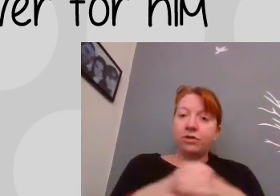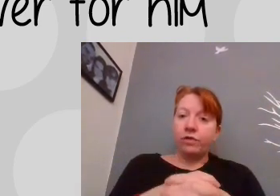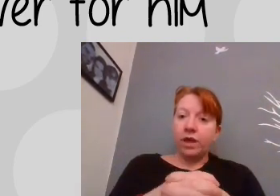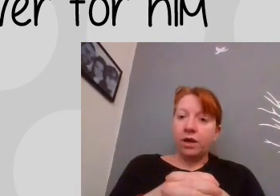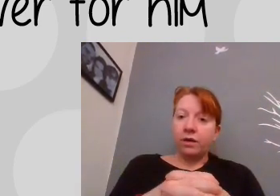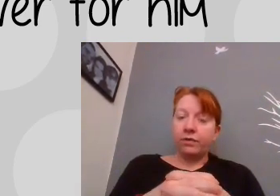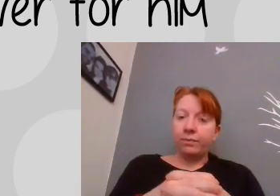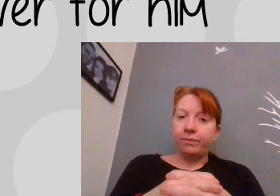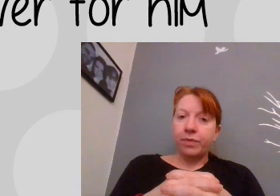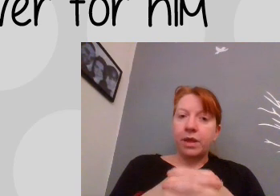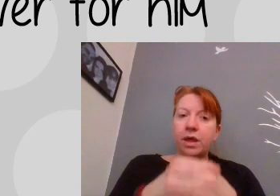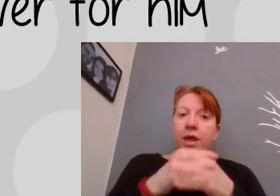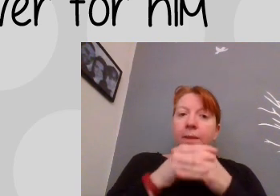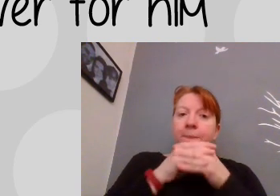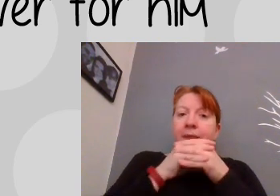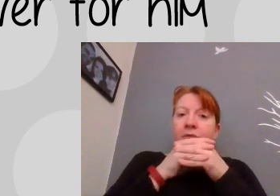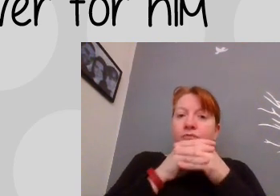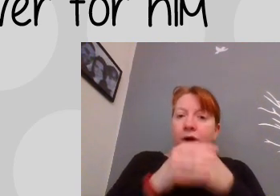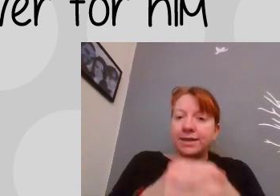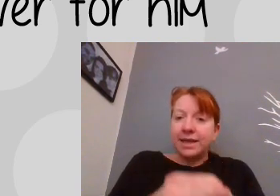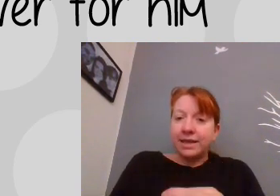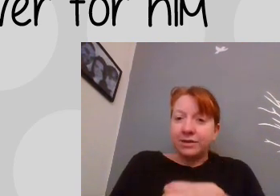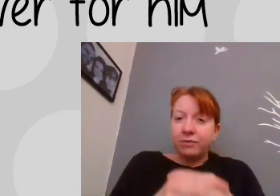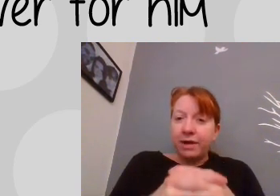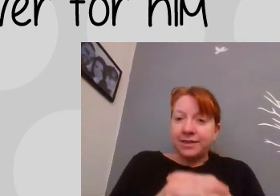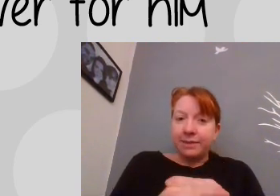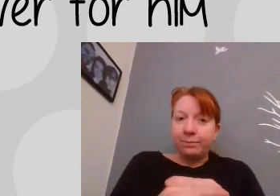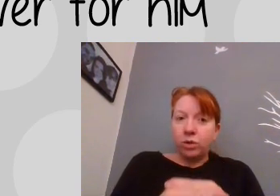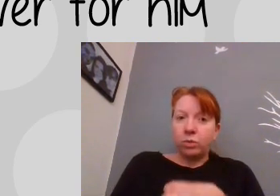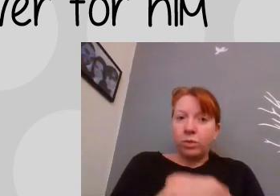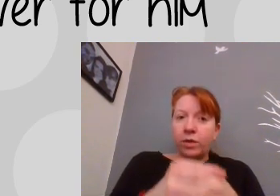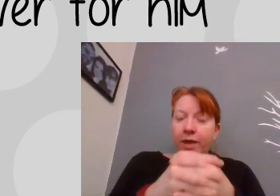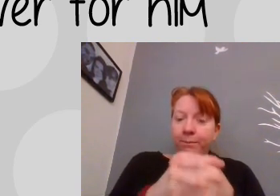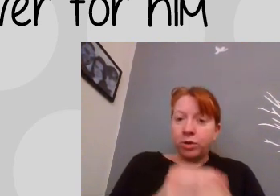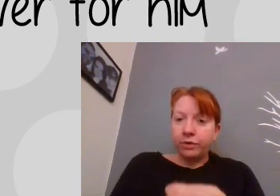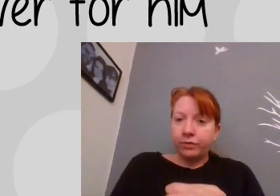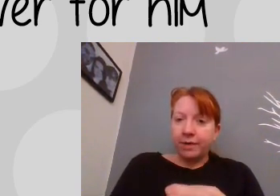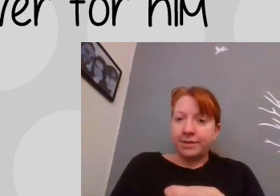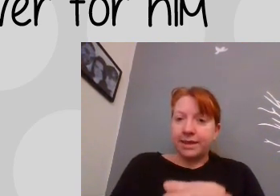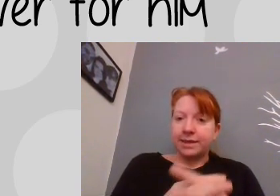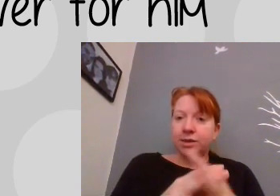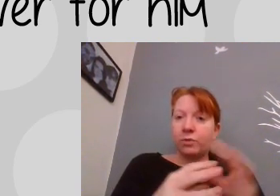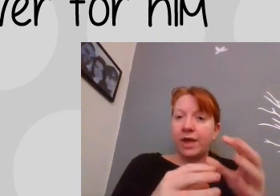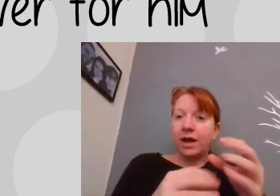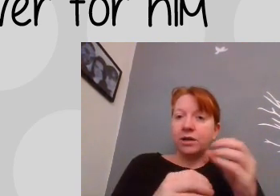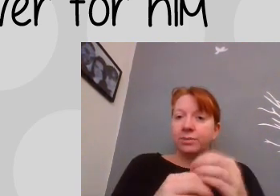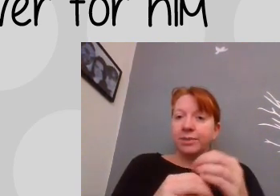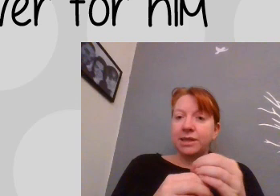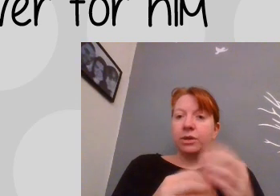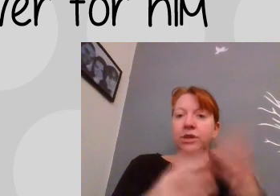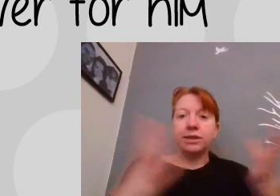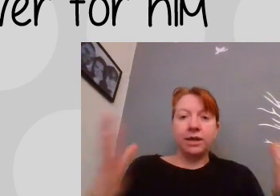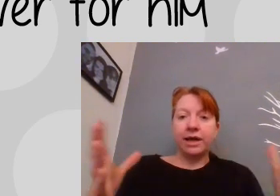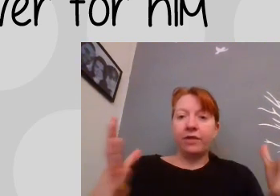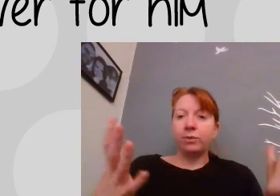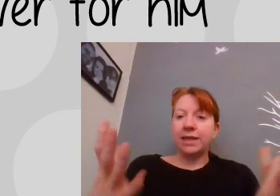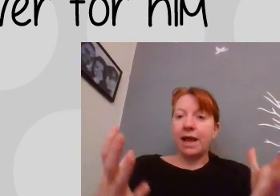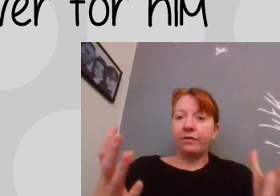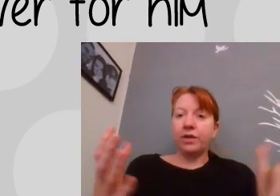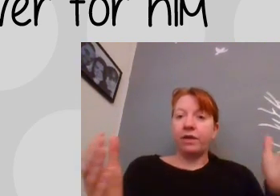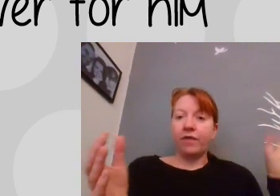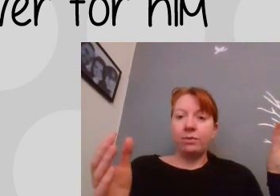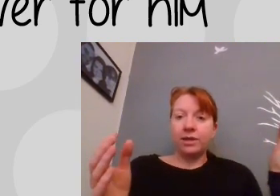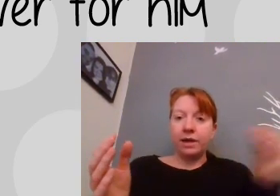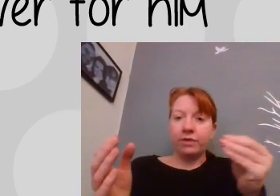to the center of the earth. They're right near this gravity pull, that pull of gravity. So they are going to be slower. Just like if it